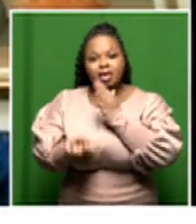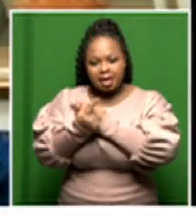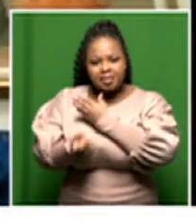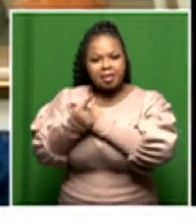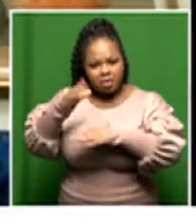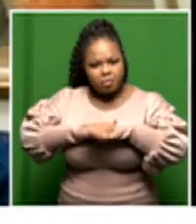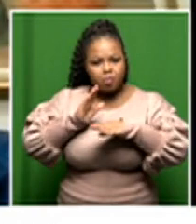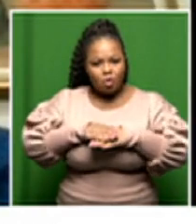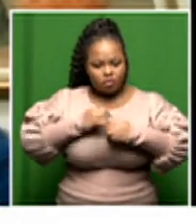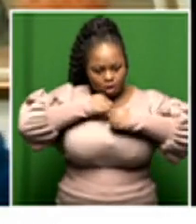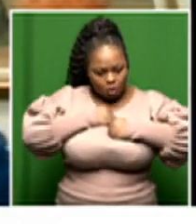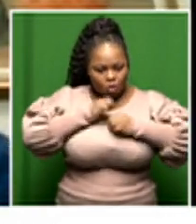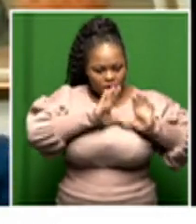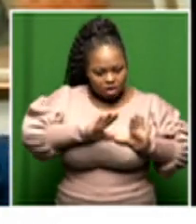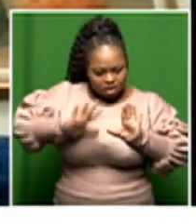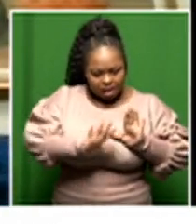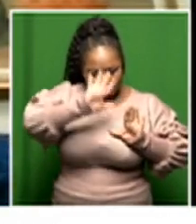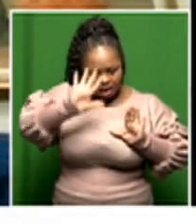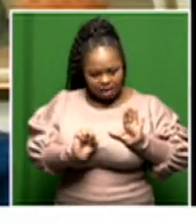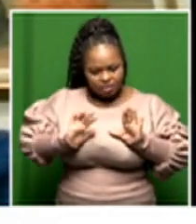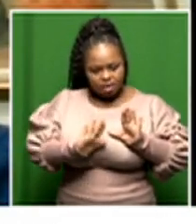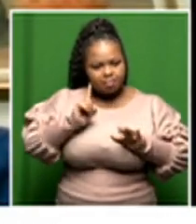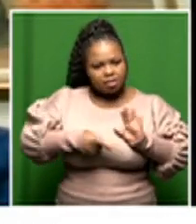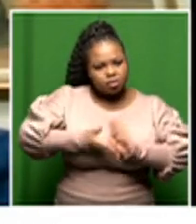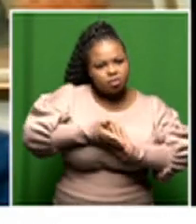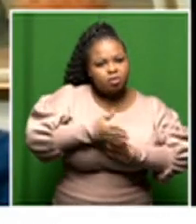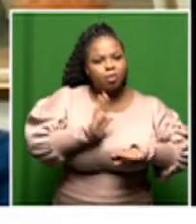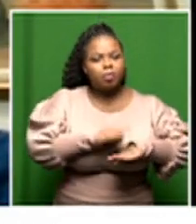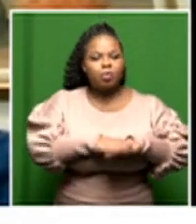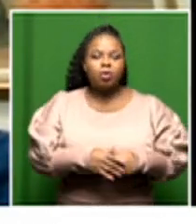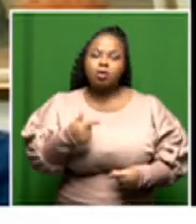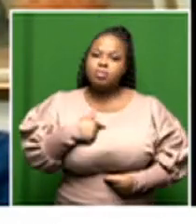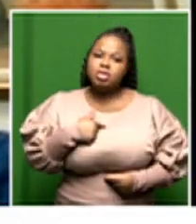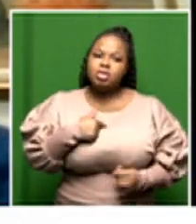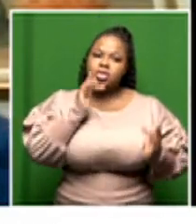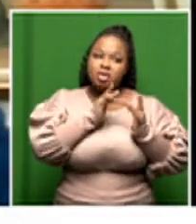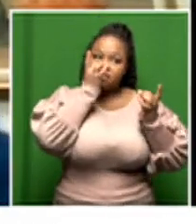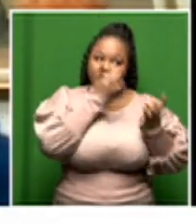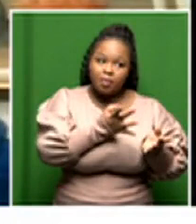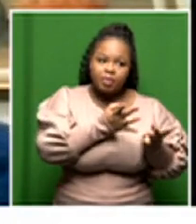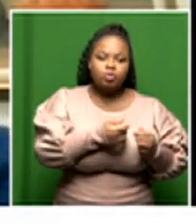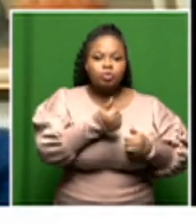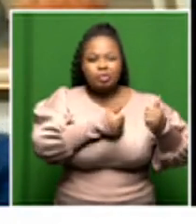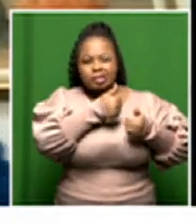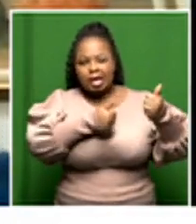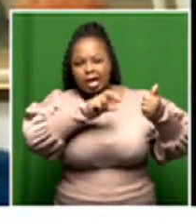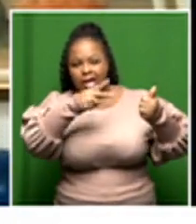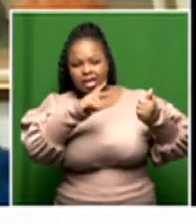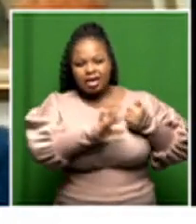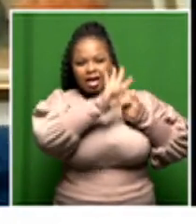on the African continent. And I've been conveying this to various heads of state whenever I can bite their